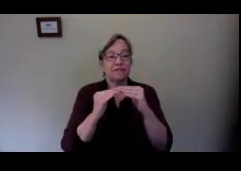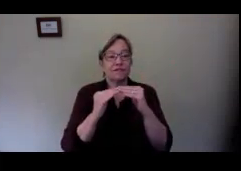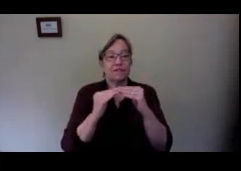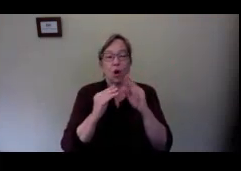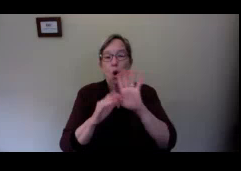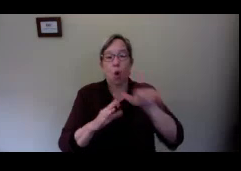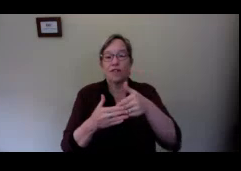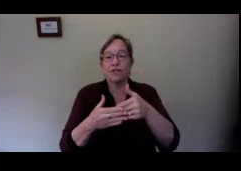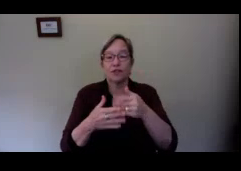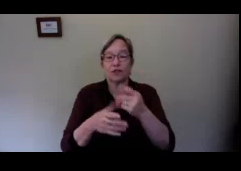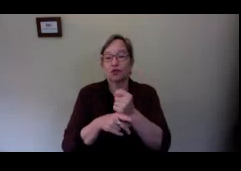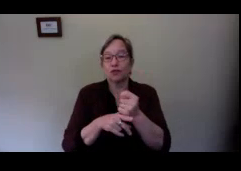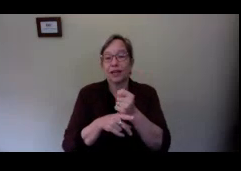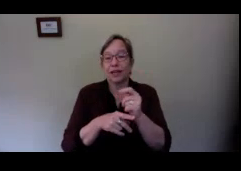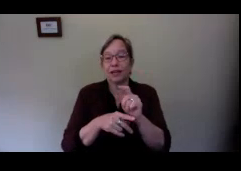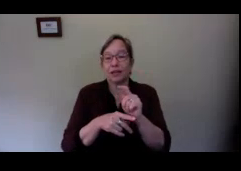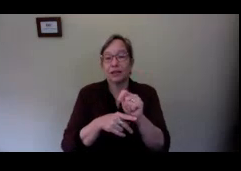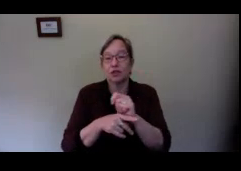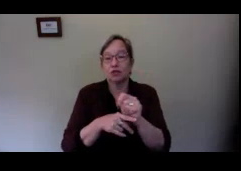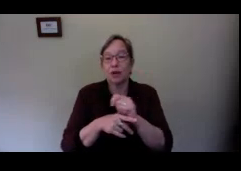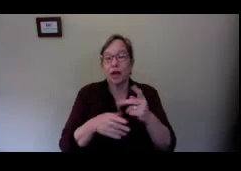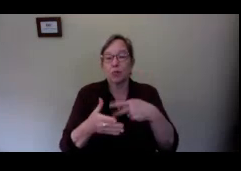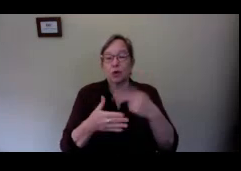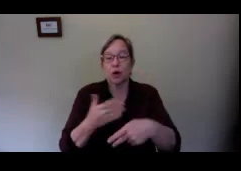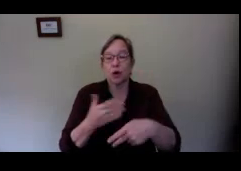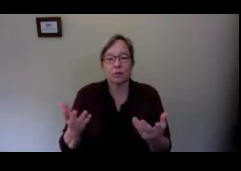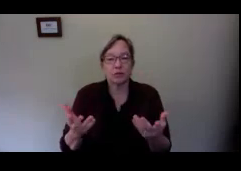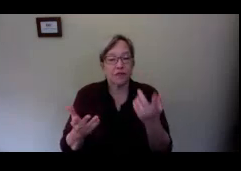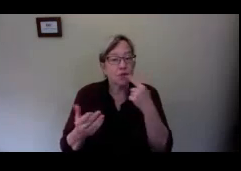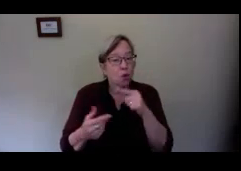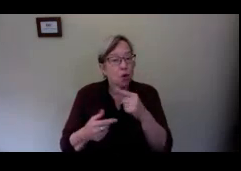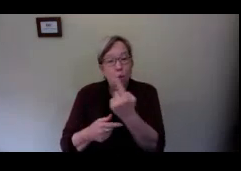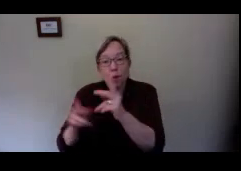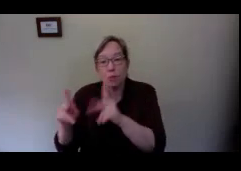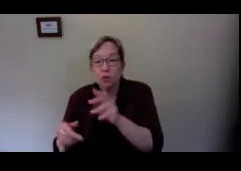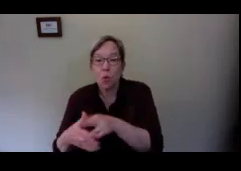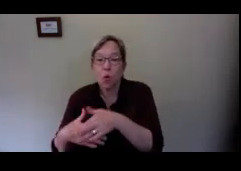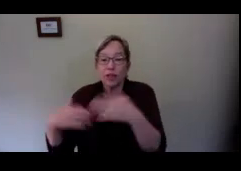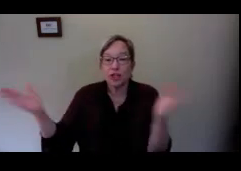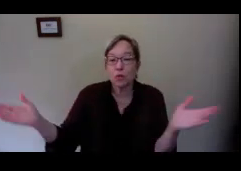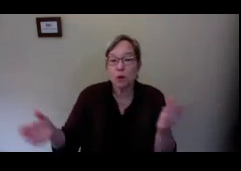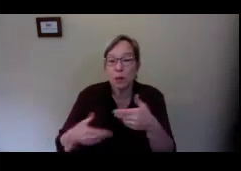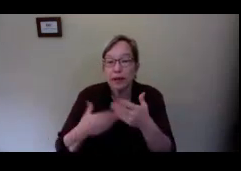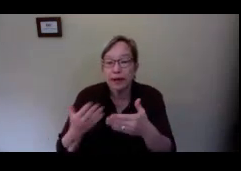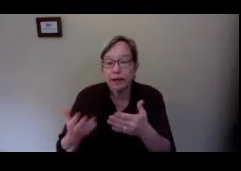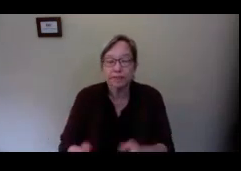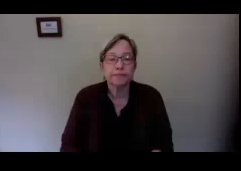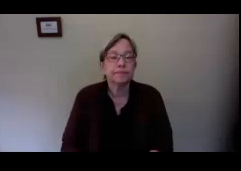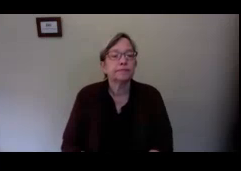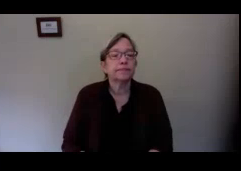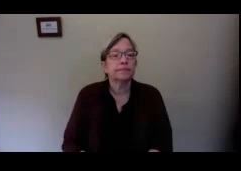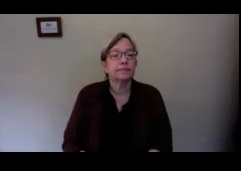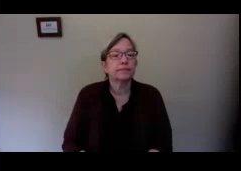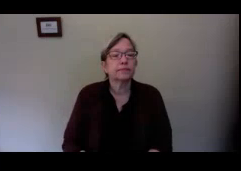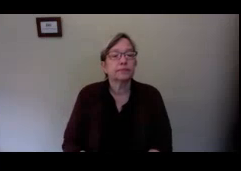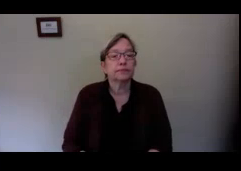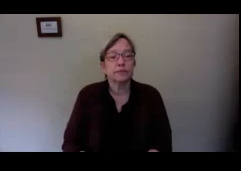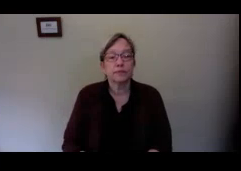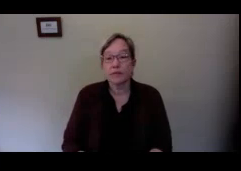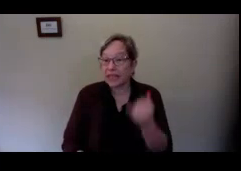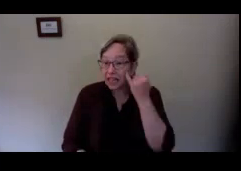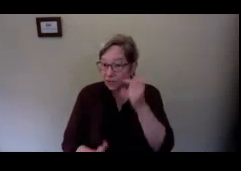training programs that we offer. We offer them for one person or for the general public. We can if you make a training